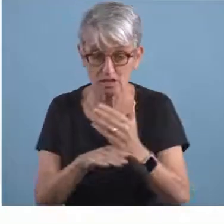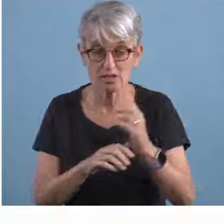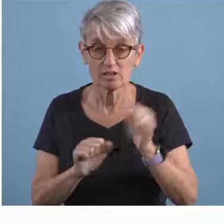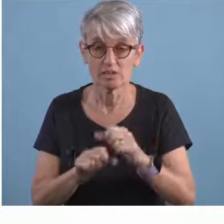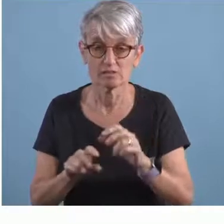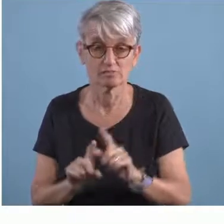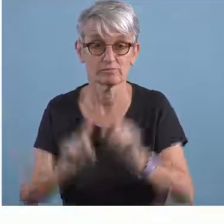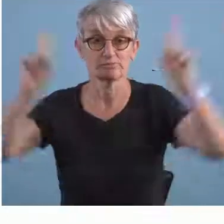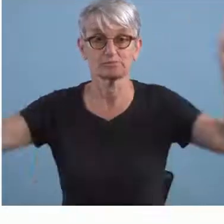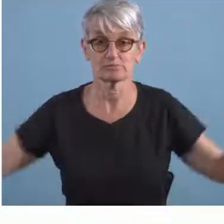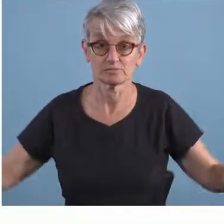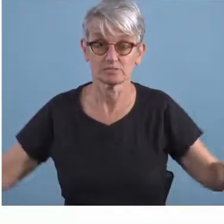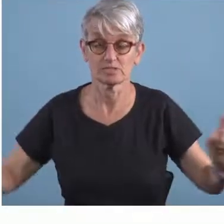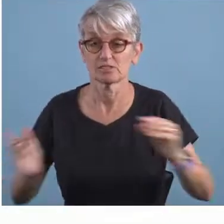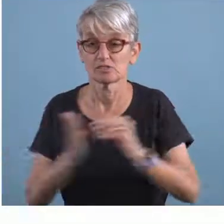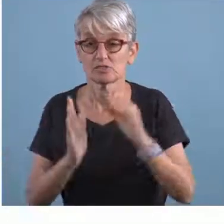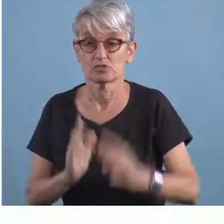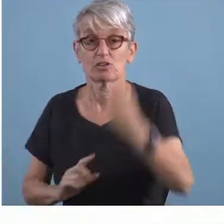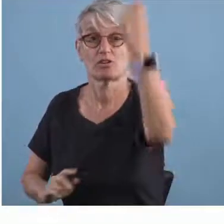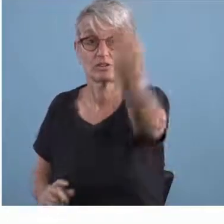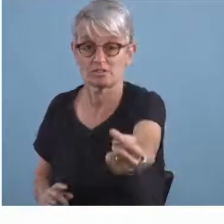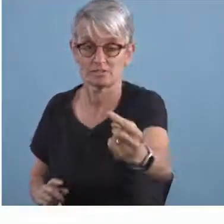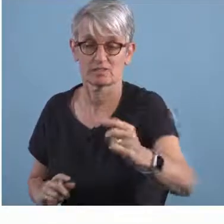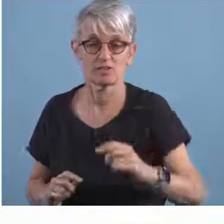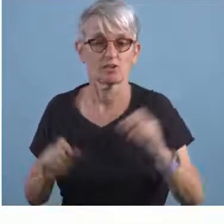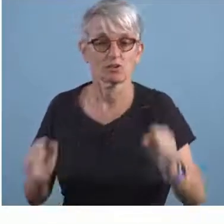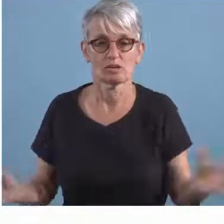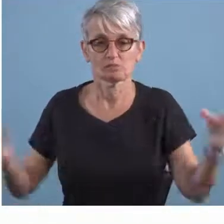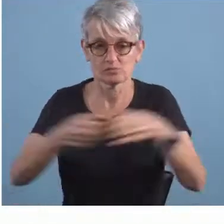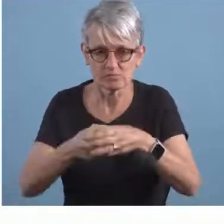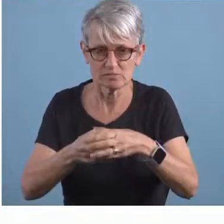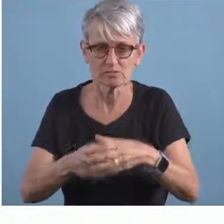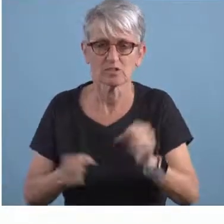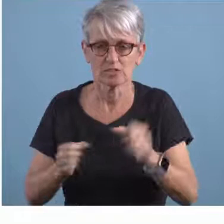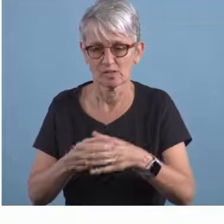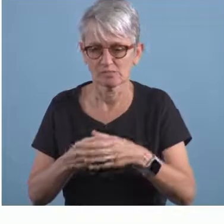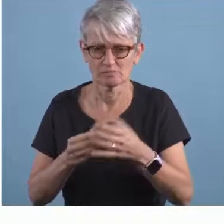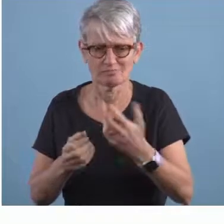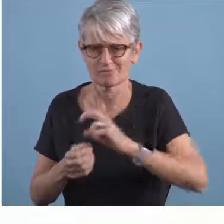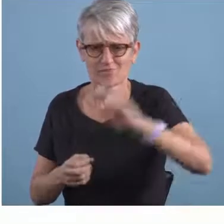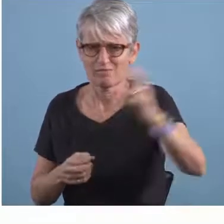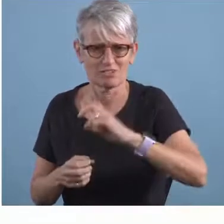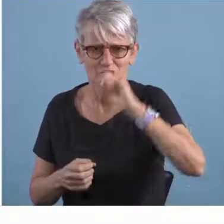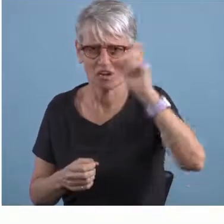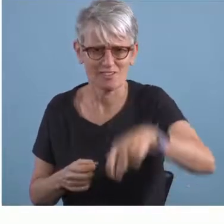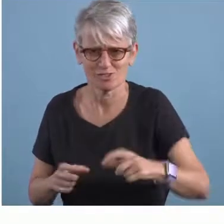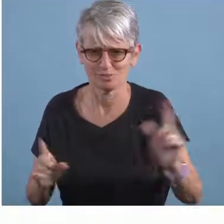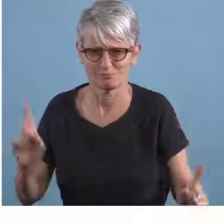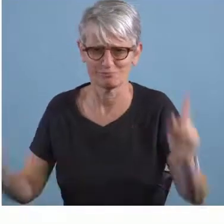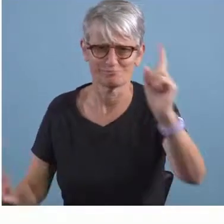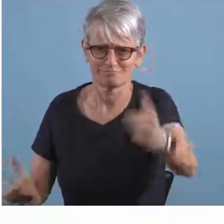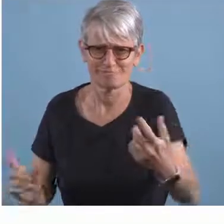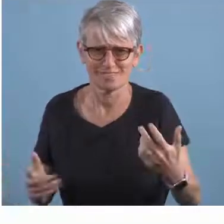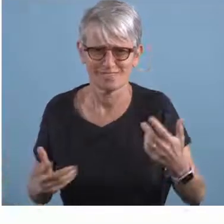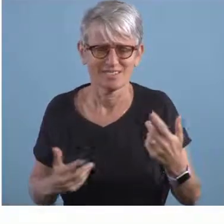places, students in a third place, you can do a session together. Travel is not an issue. So a lot